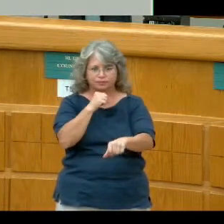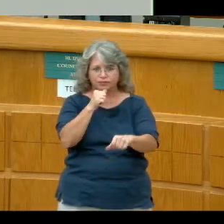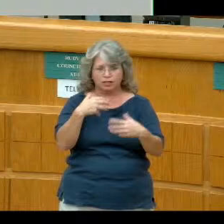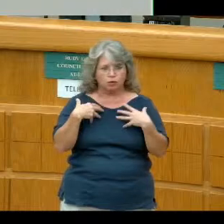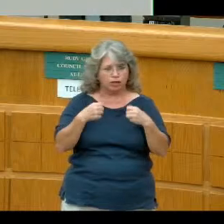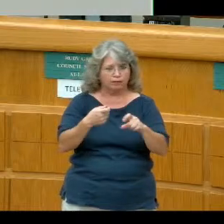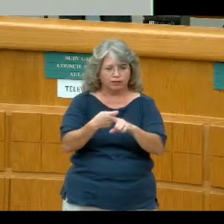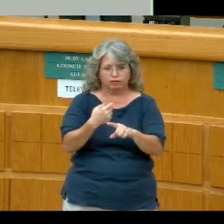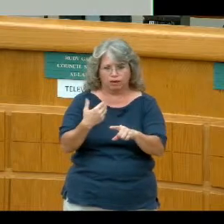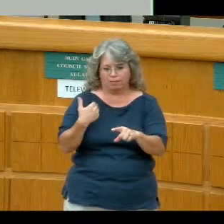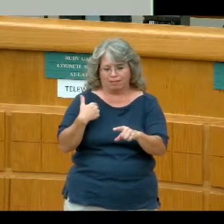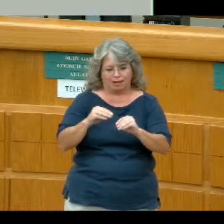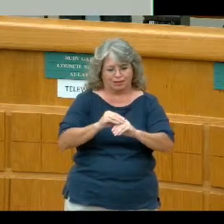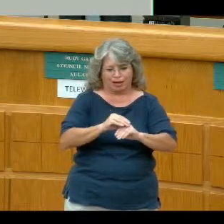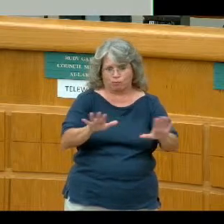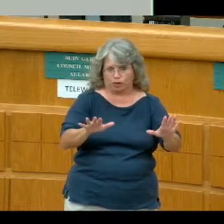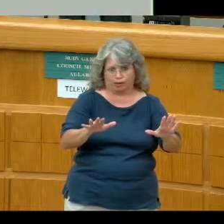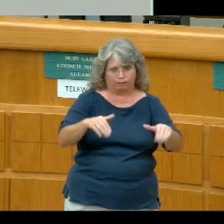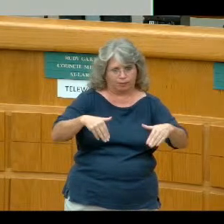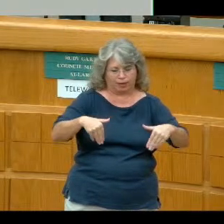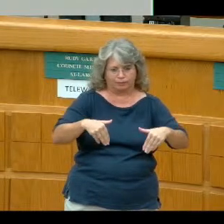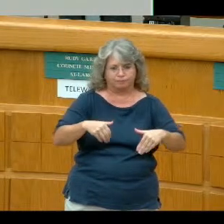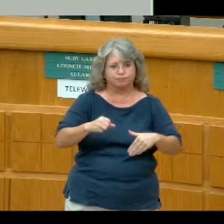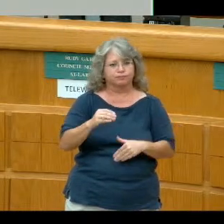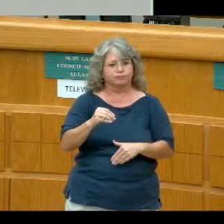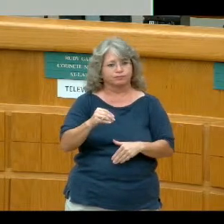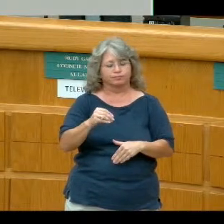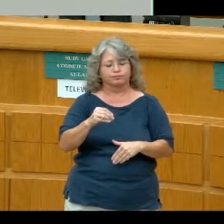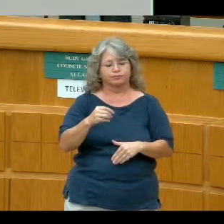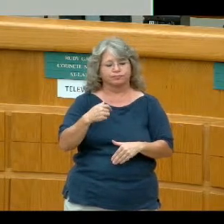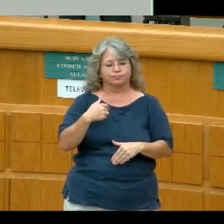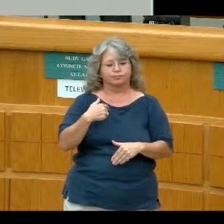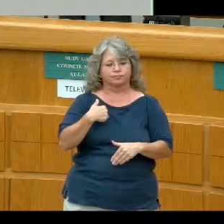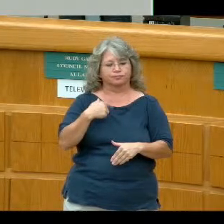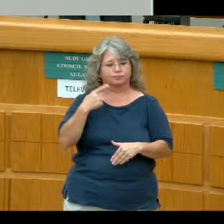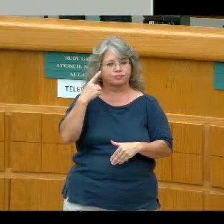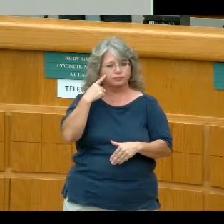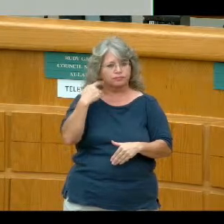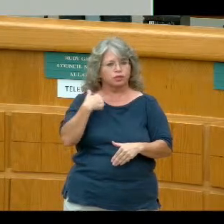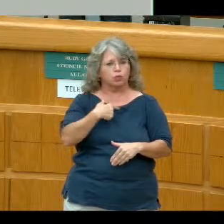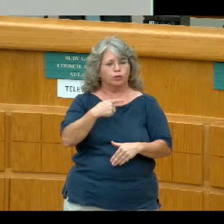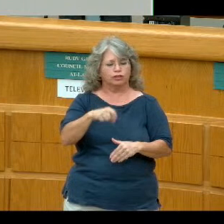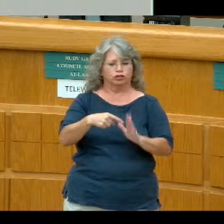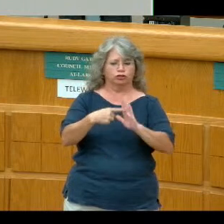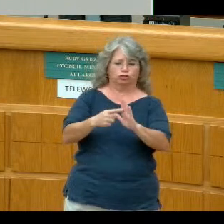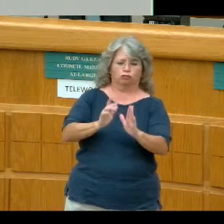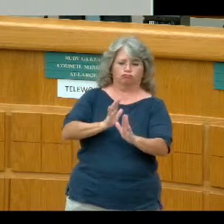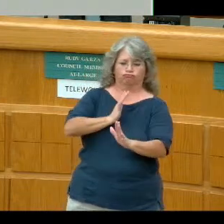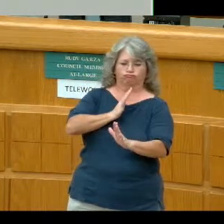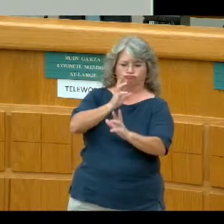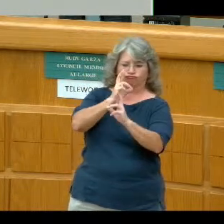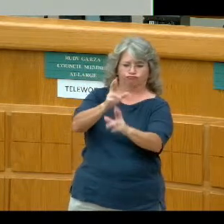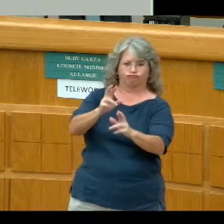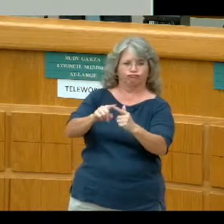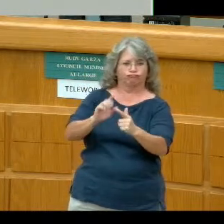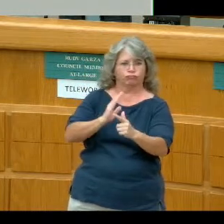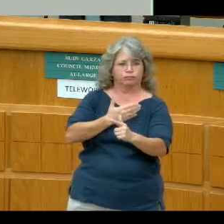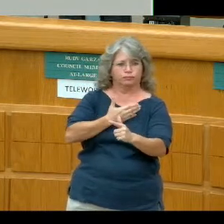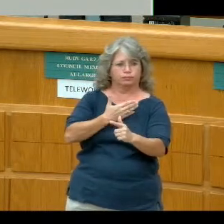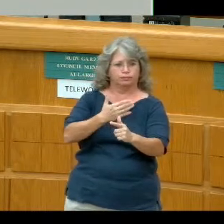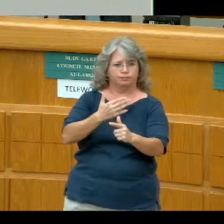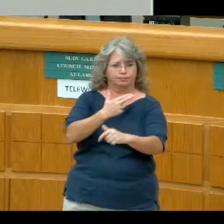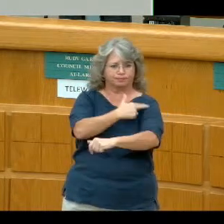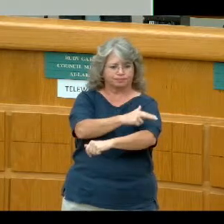outbreak yet. And if they haven't, I think that we should have the common courtesy to our frontline workers to try to help them out